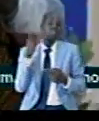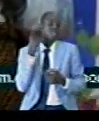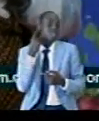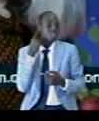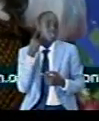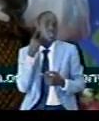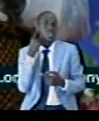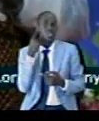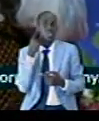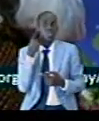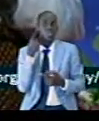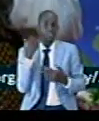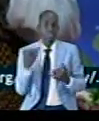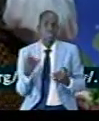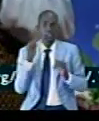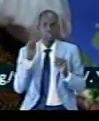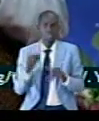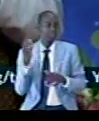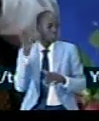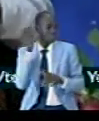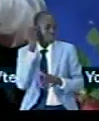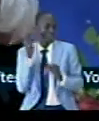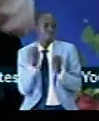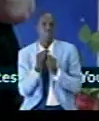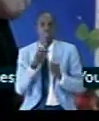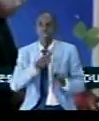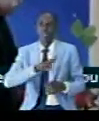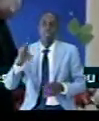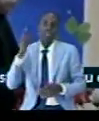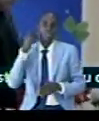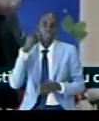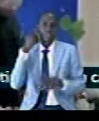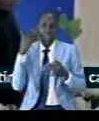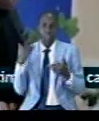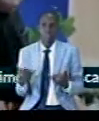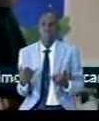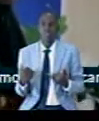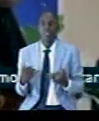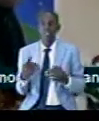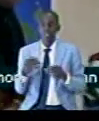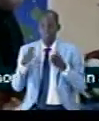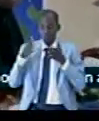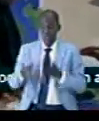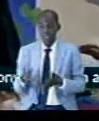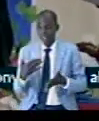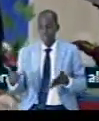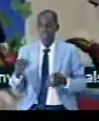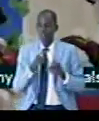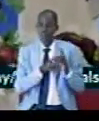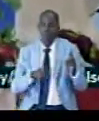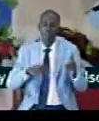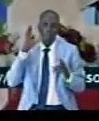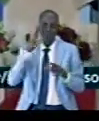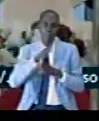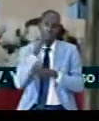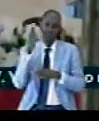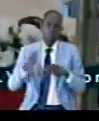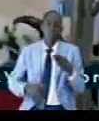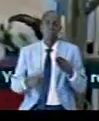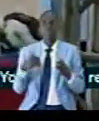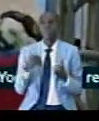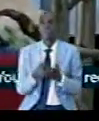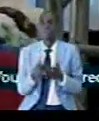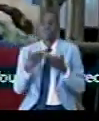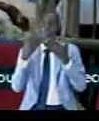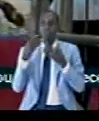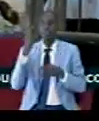ti bi mo ti fi n gboran lapa otun yen mo dupe lowo olorun pe ogun yoku olorun aba mi se lase tan mo dupe lowo olorun